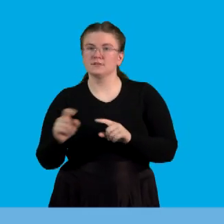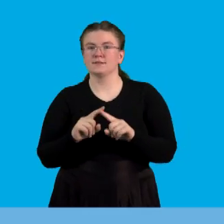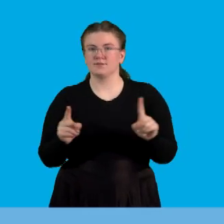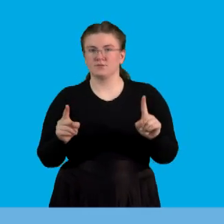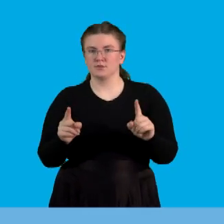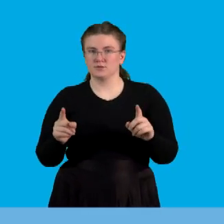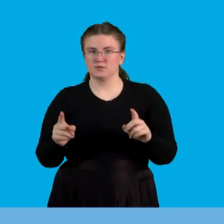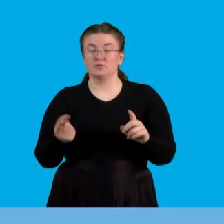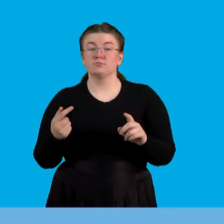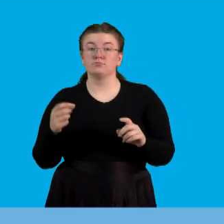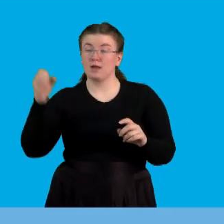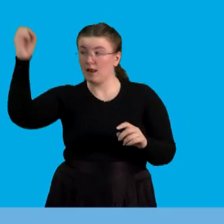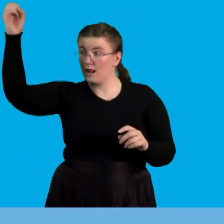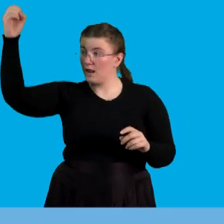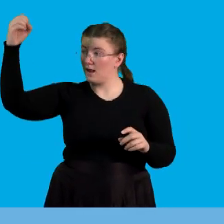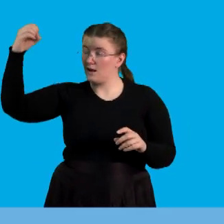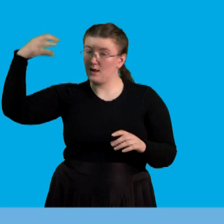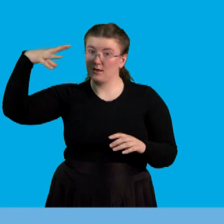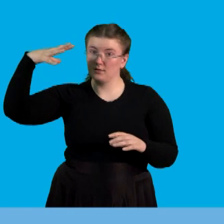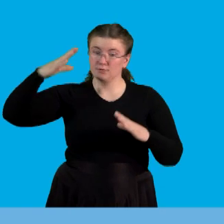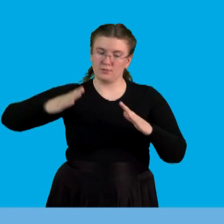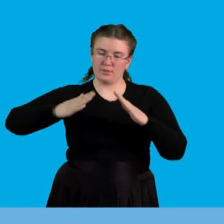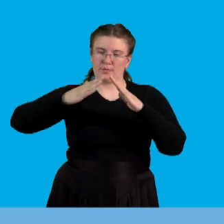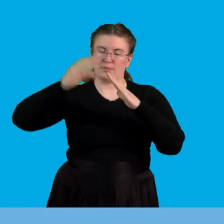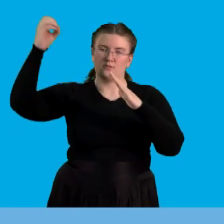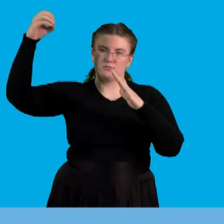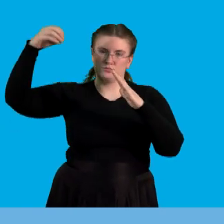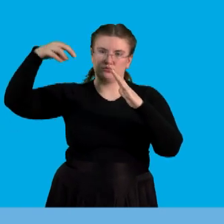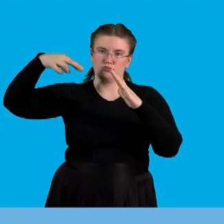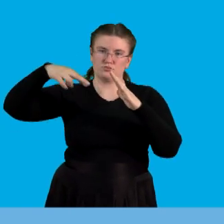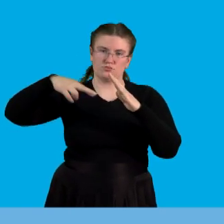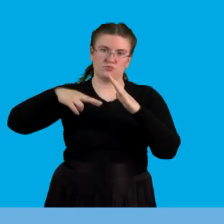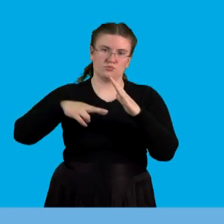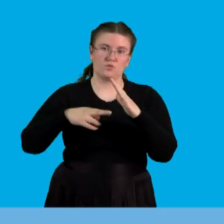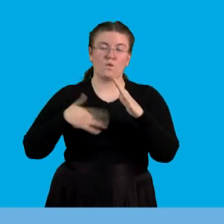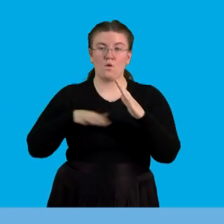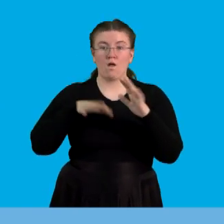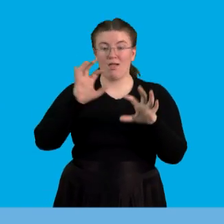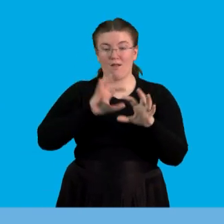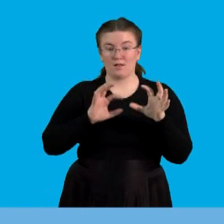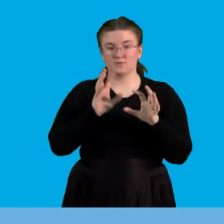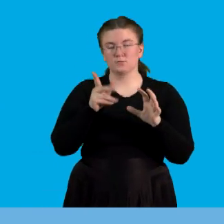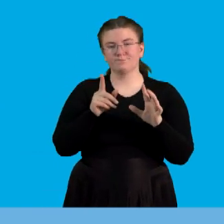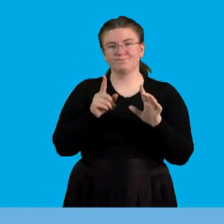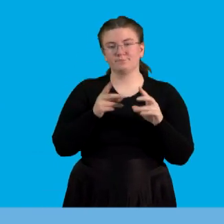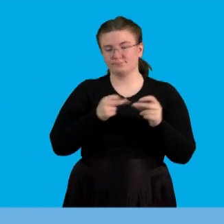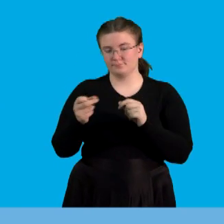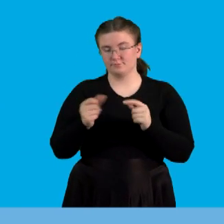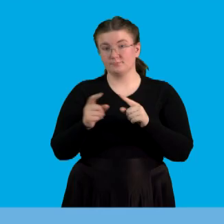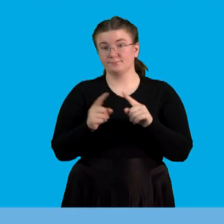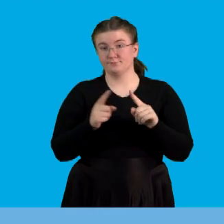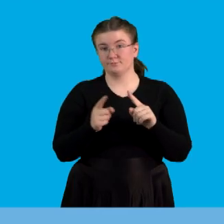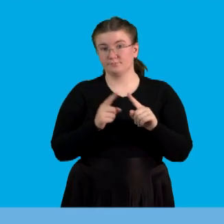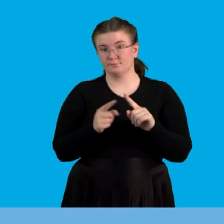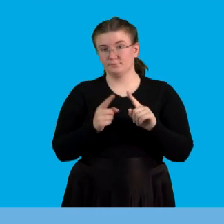different angles. So when light enters this prism, all of these colors that we are seeing, they are going to be traveling at different